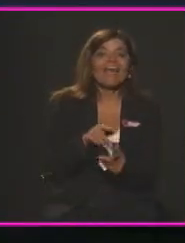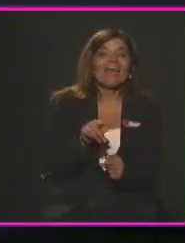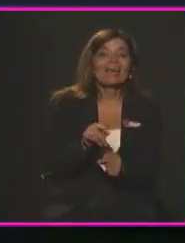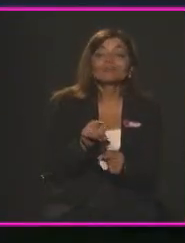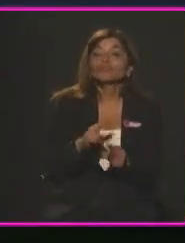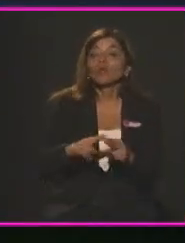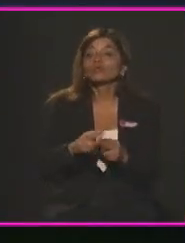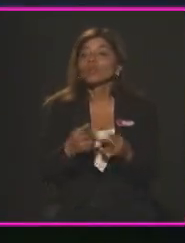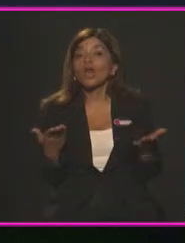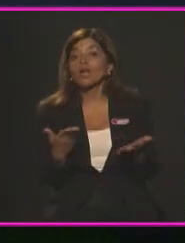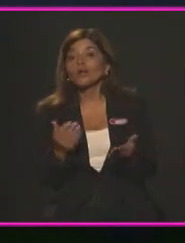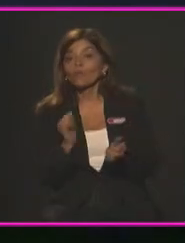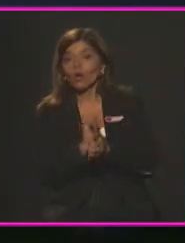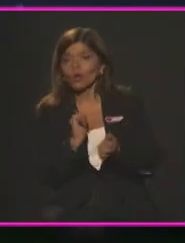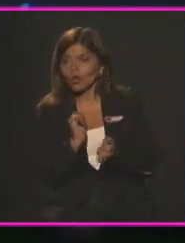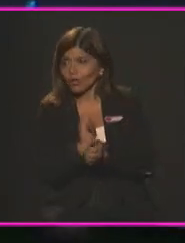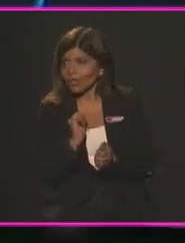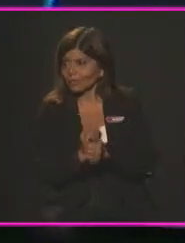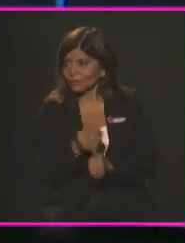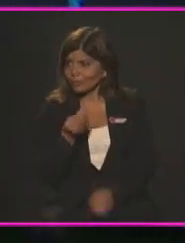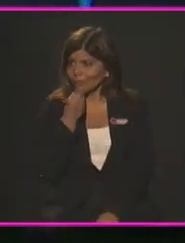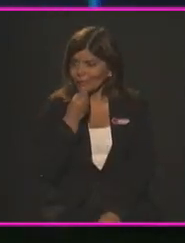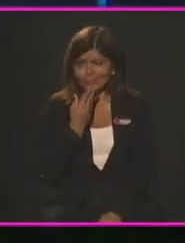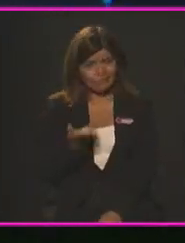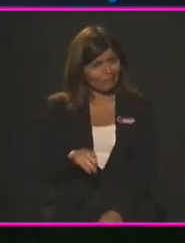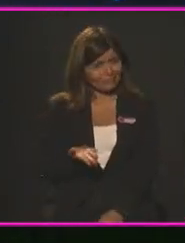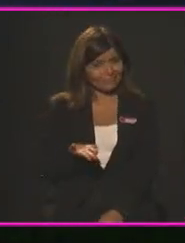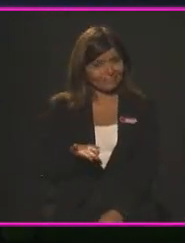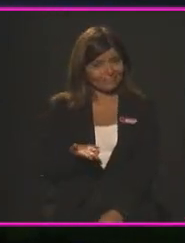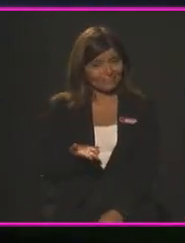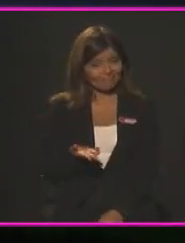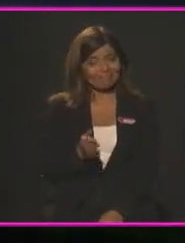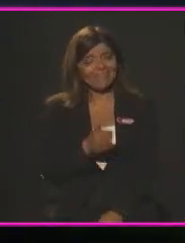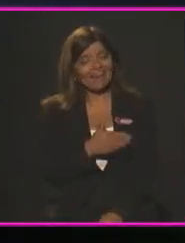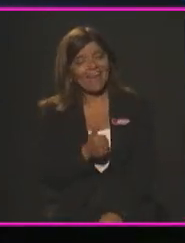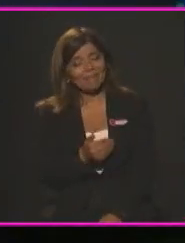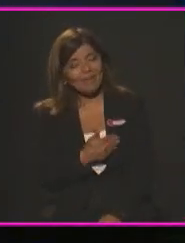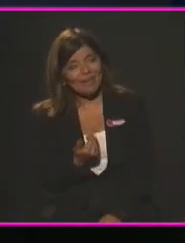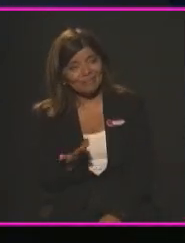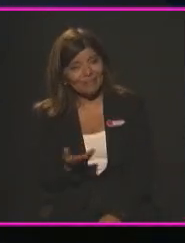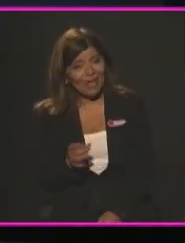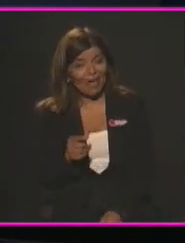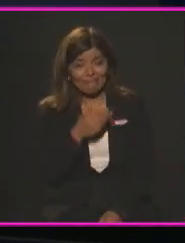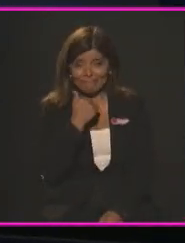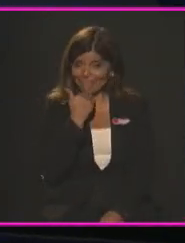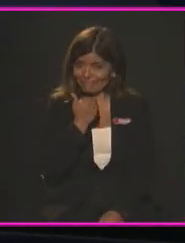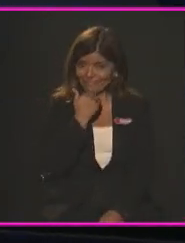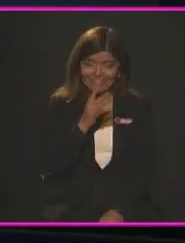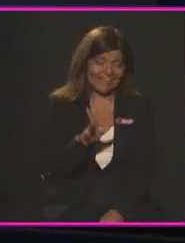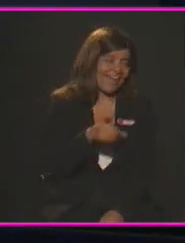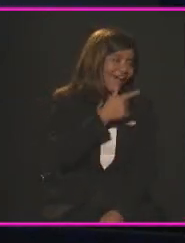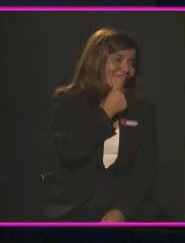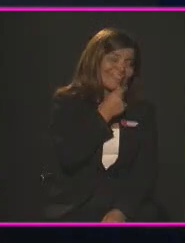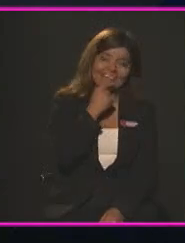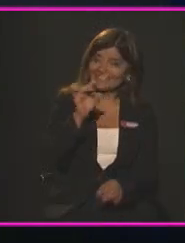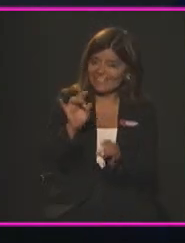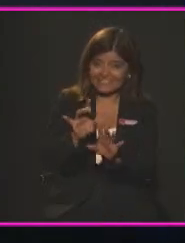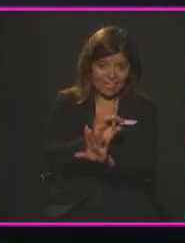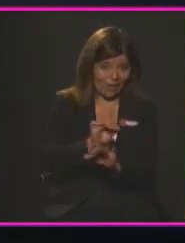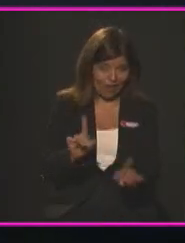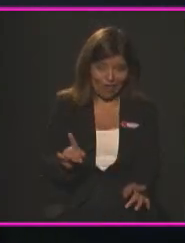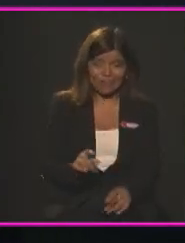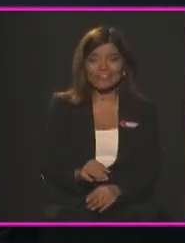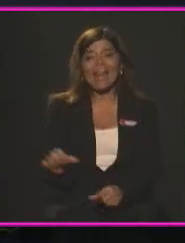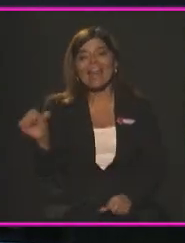good. Now, sadly, it's not quite so simple, and nutritional science is really hard, and here